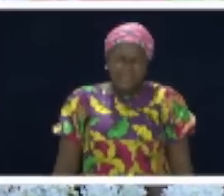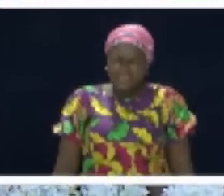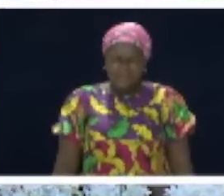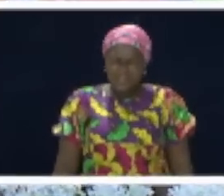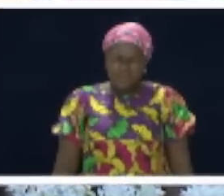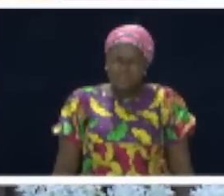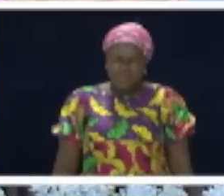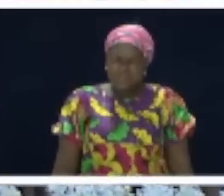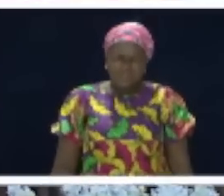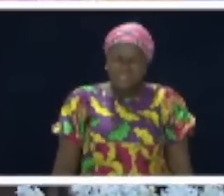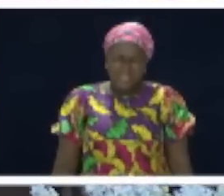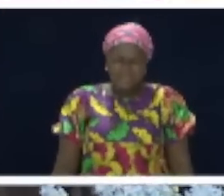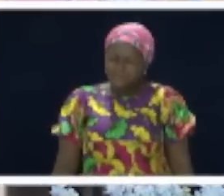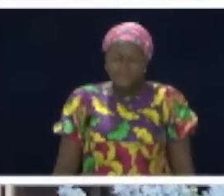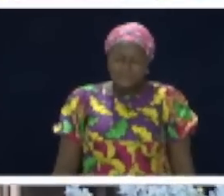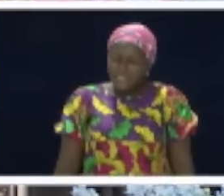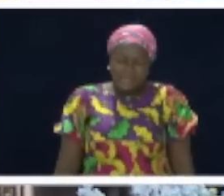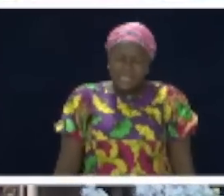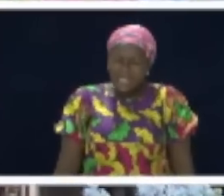begin.